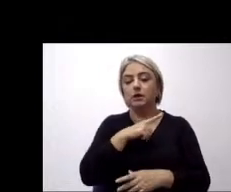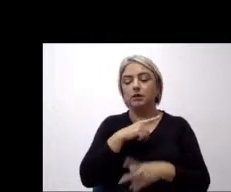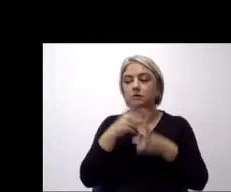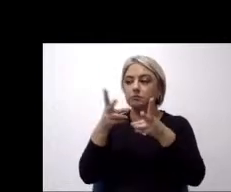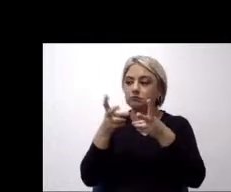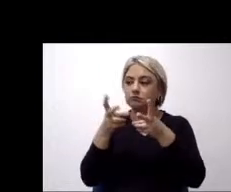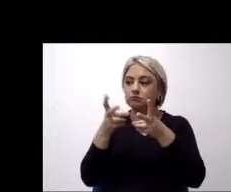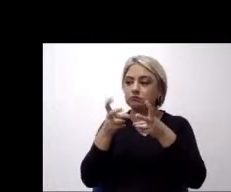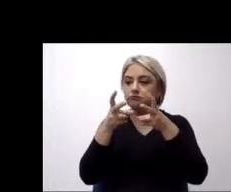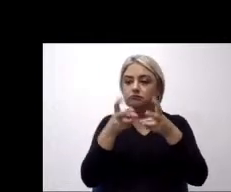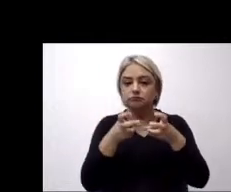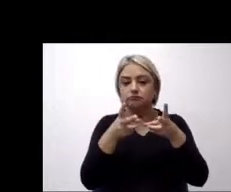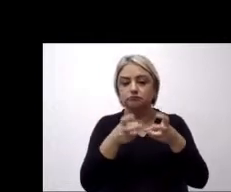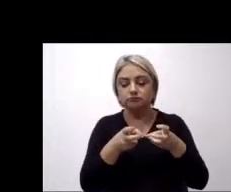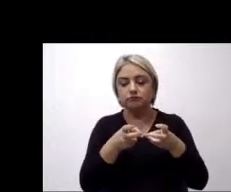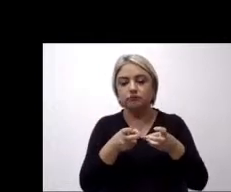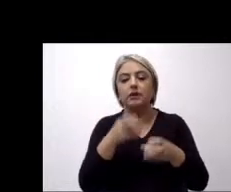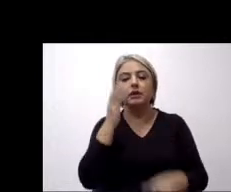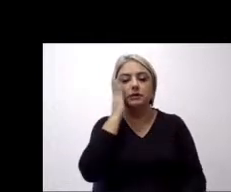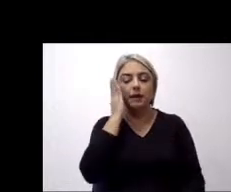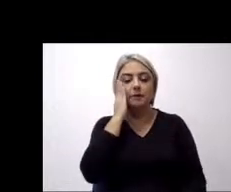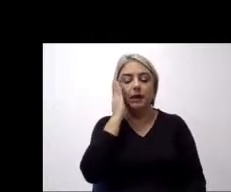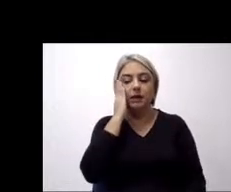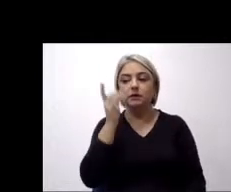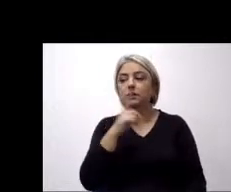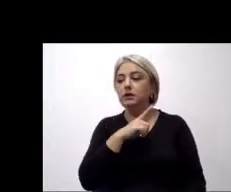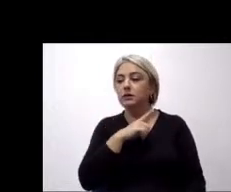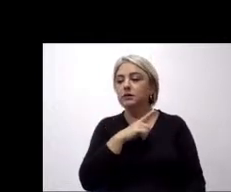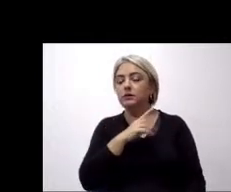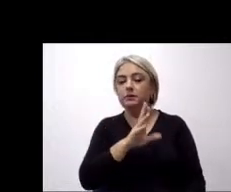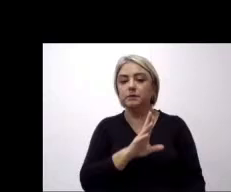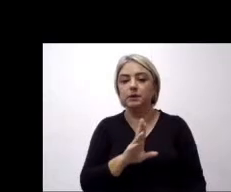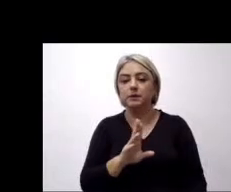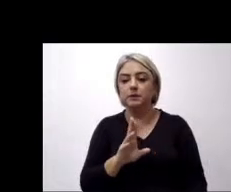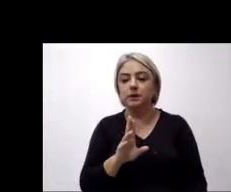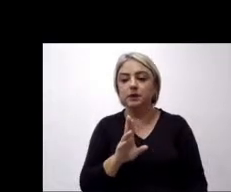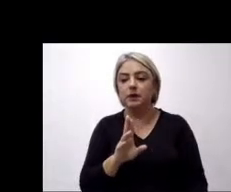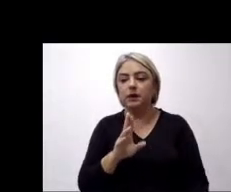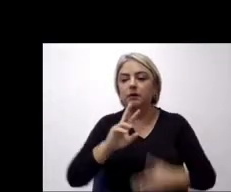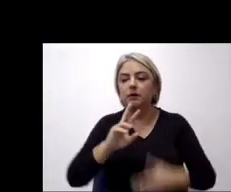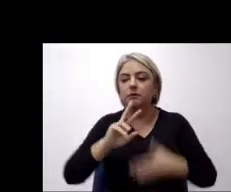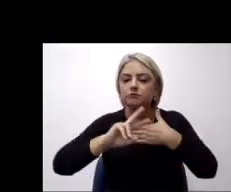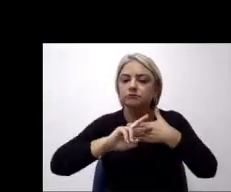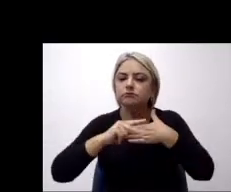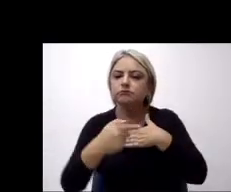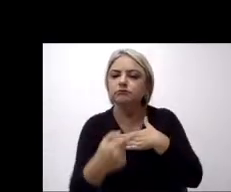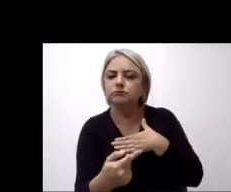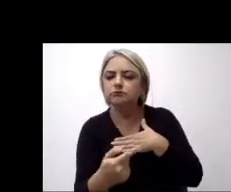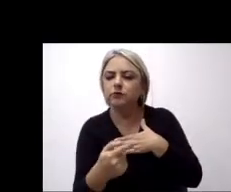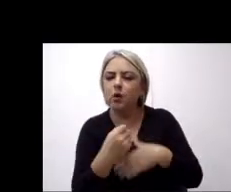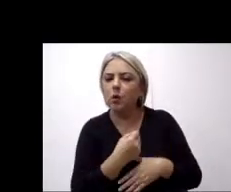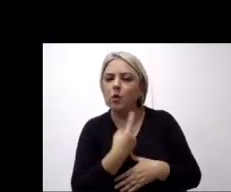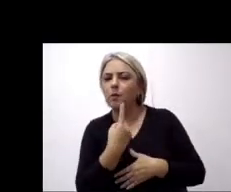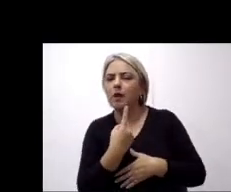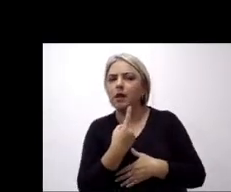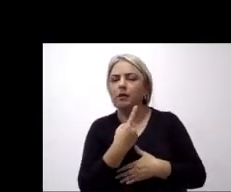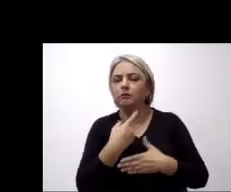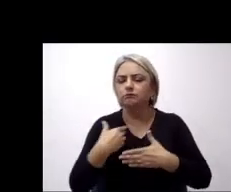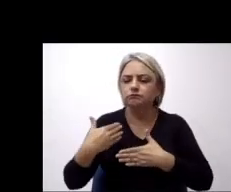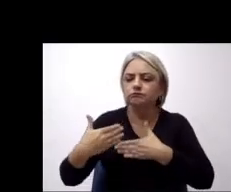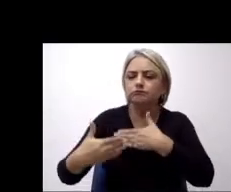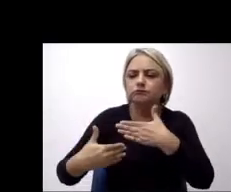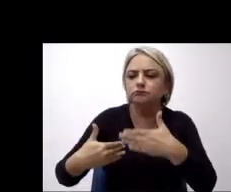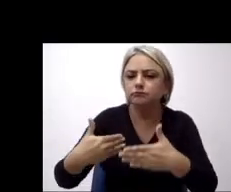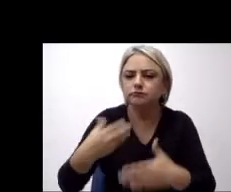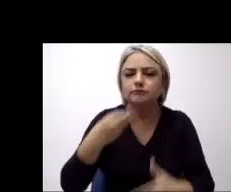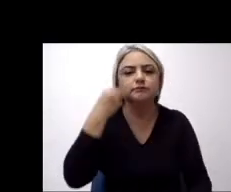considering what we call the unexpected consequences during the process, during the experiment. So the